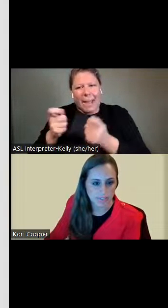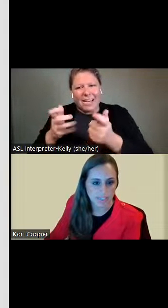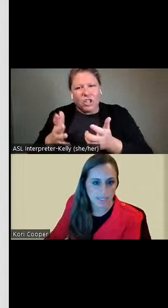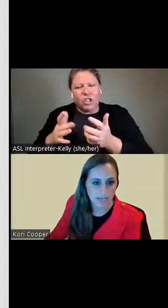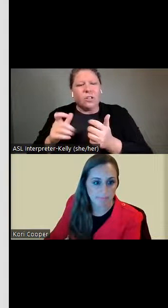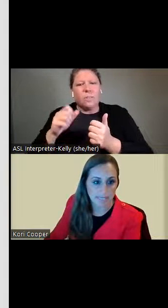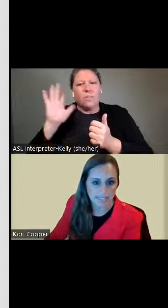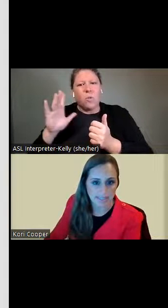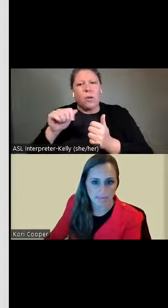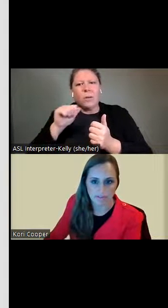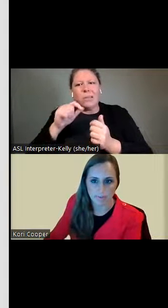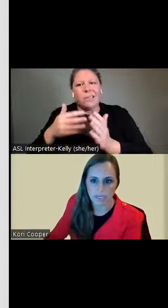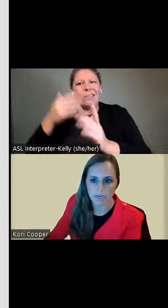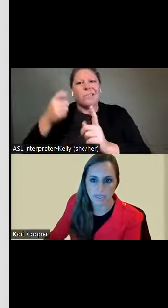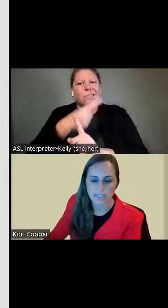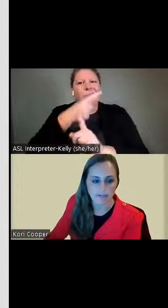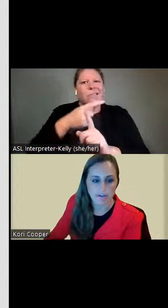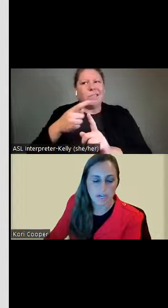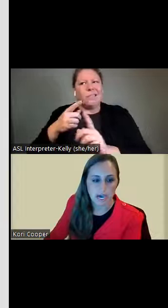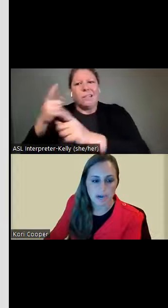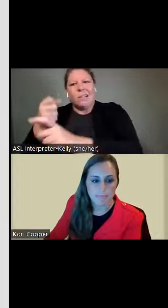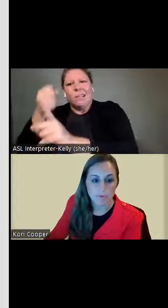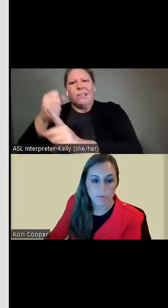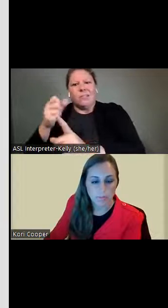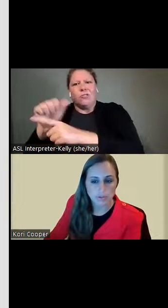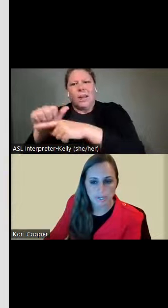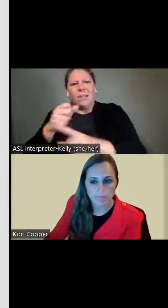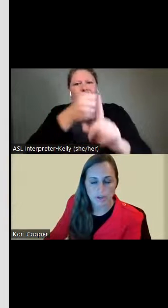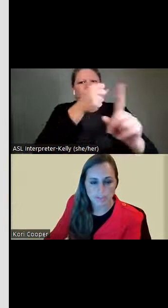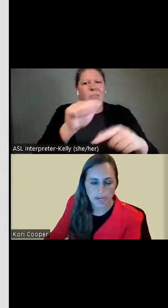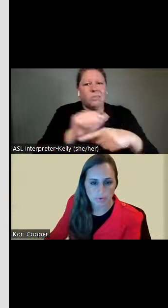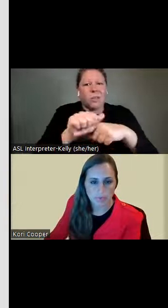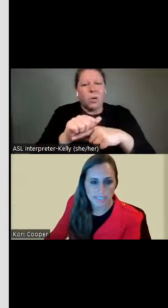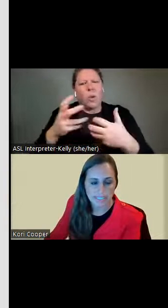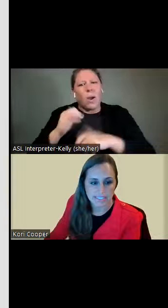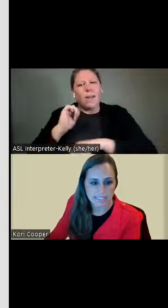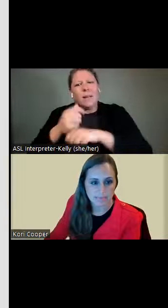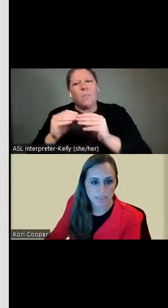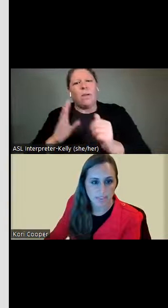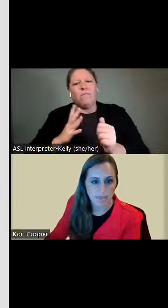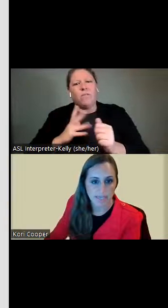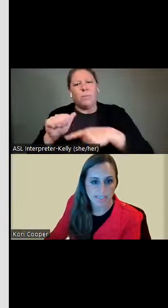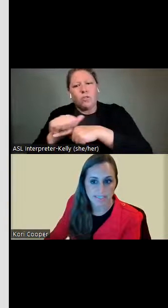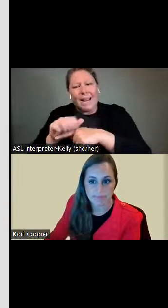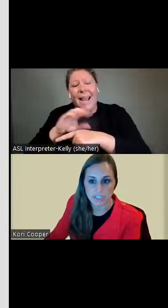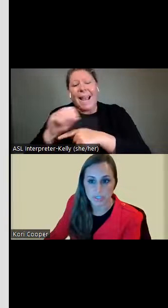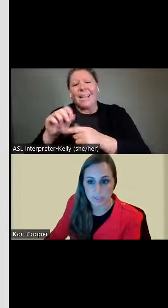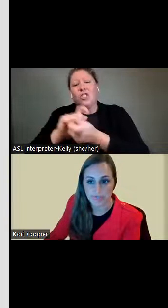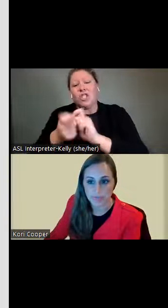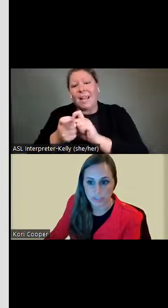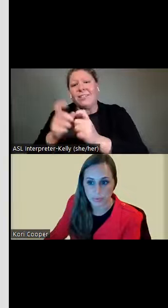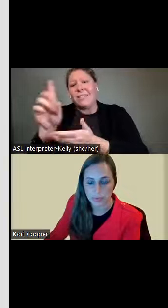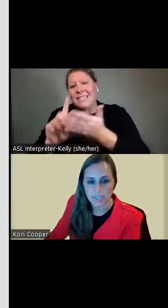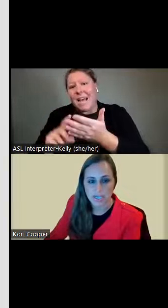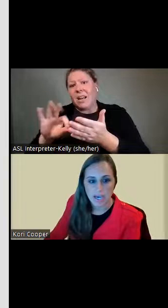consistent. So this is an insight that we're definitely working on to have more formal training, but also how do we redesign the system so that the system is